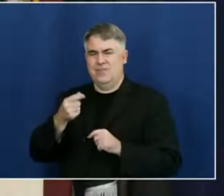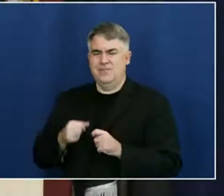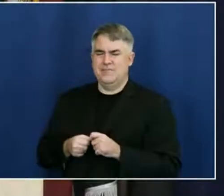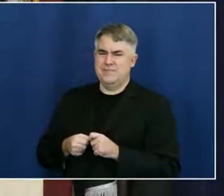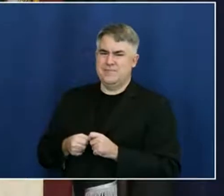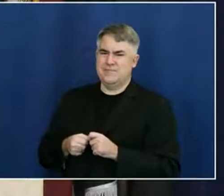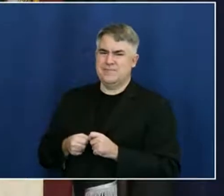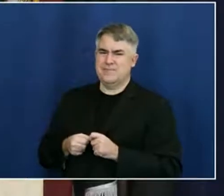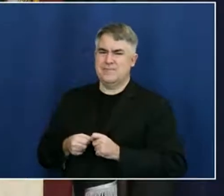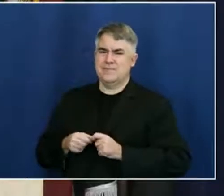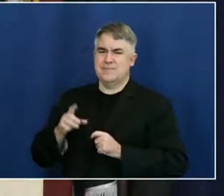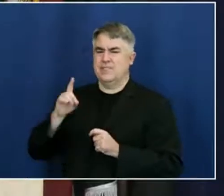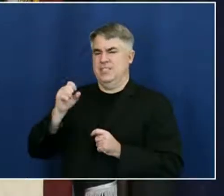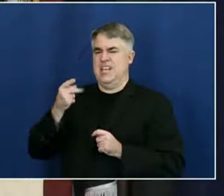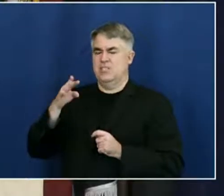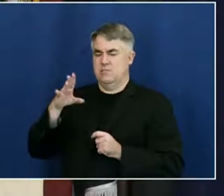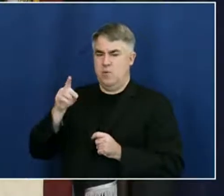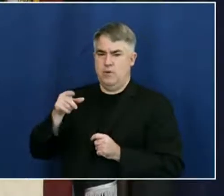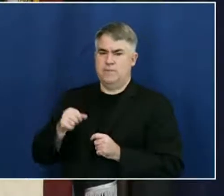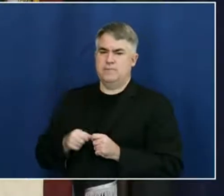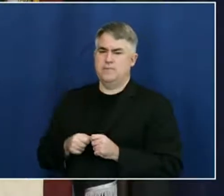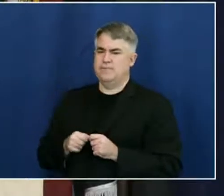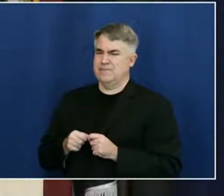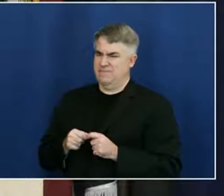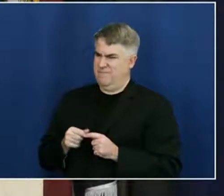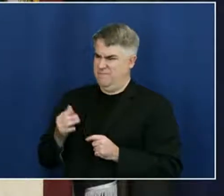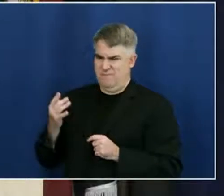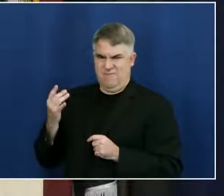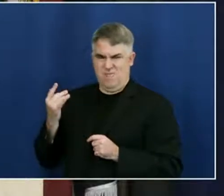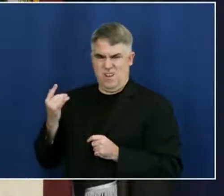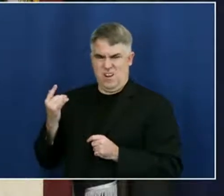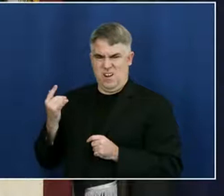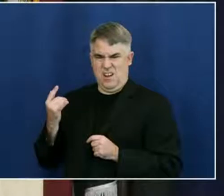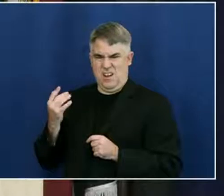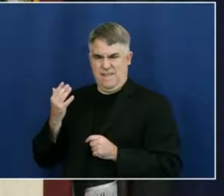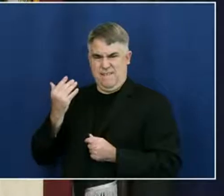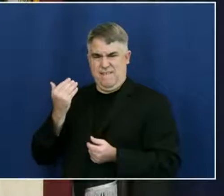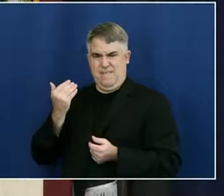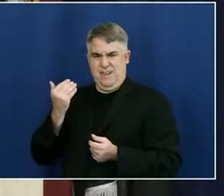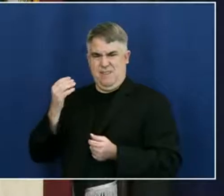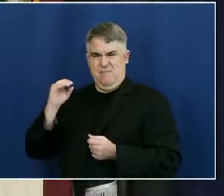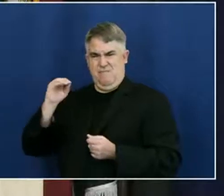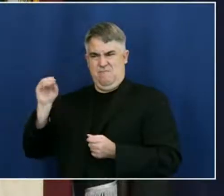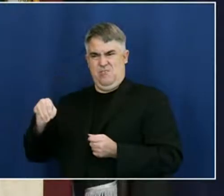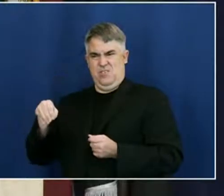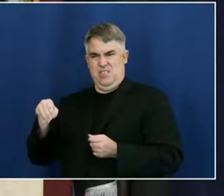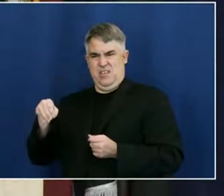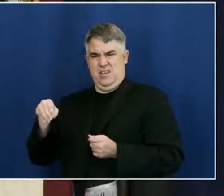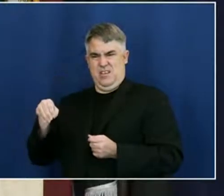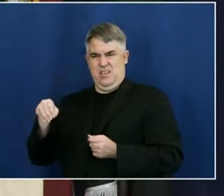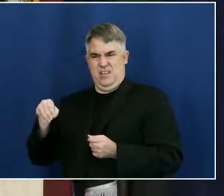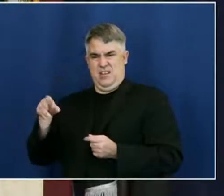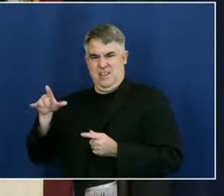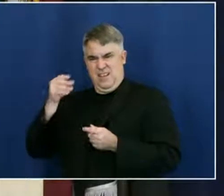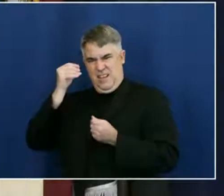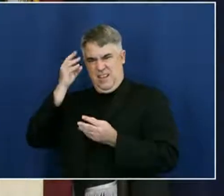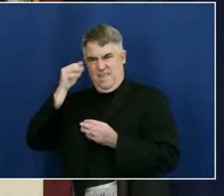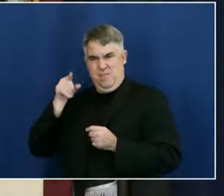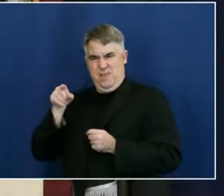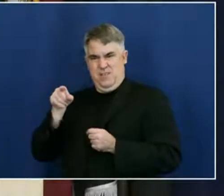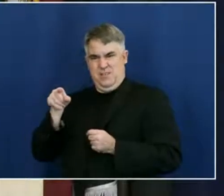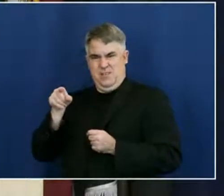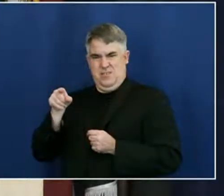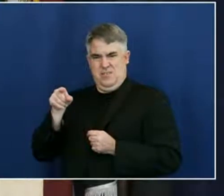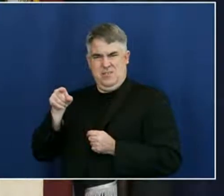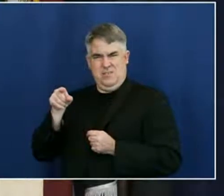other questions. Yeah. Why is it that about 15% of the data on that dashboard is race or